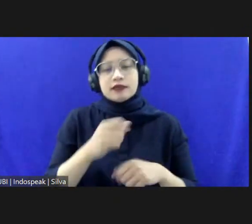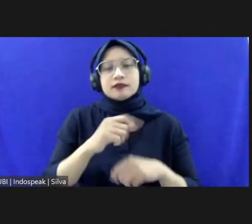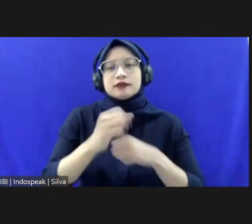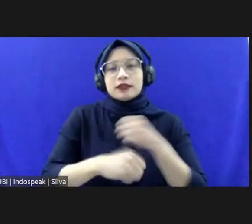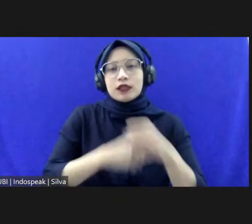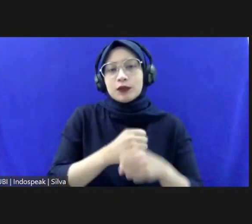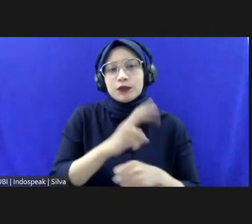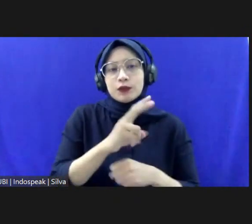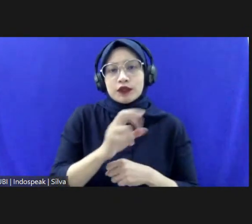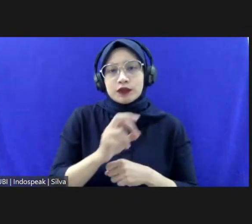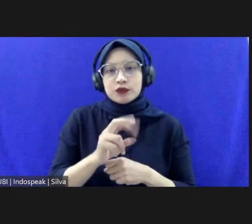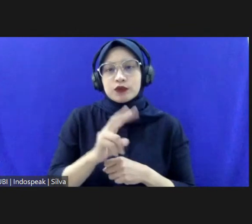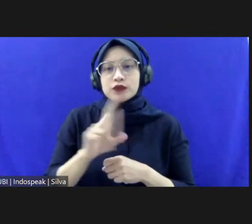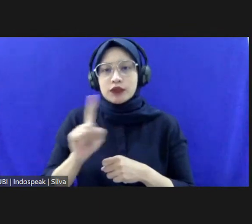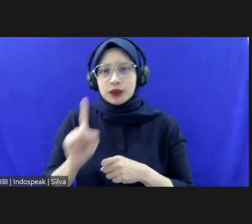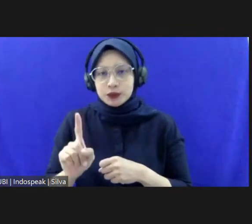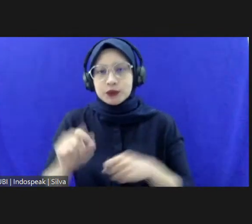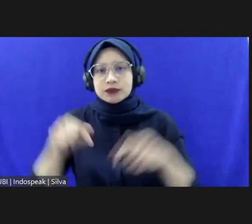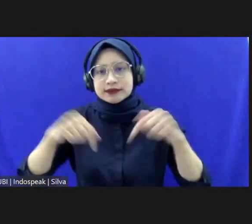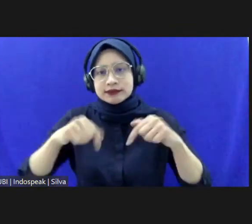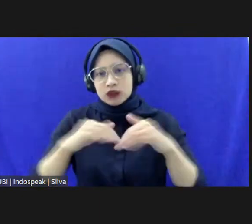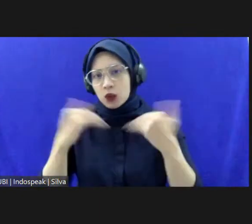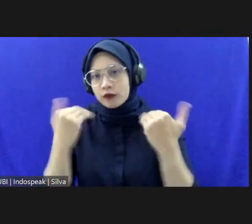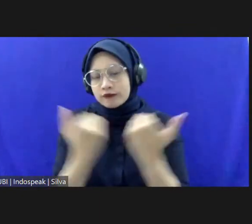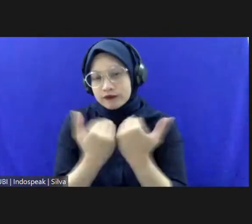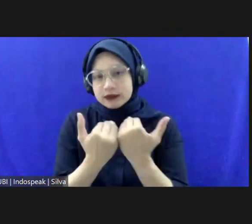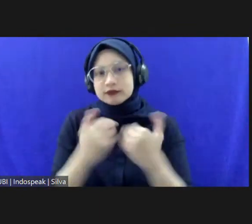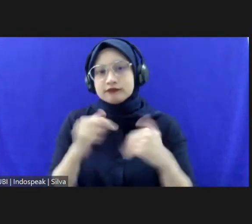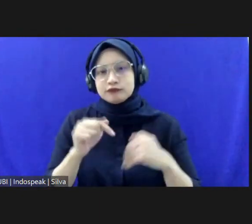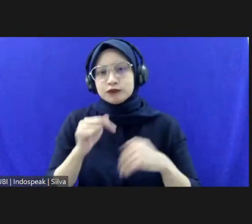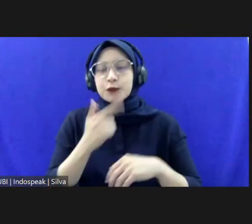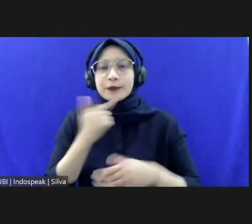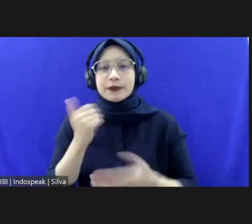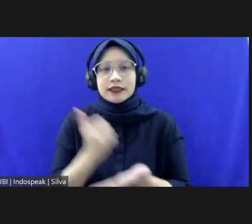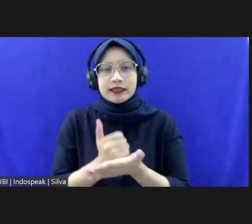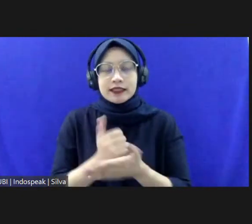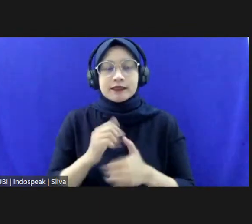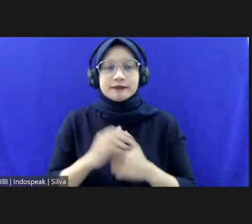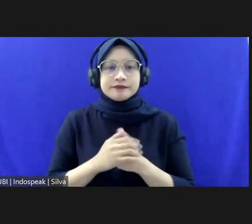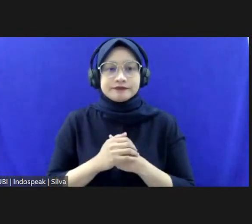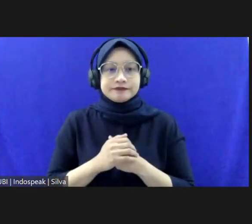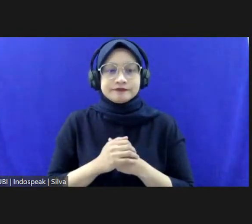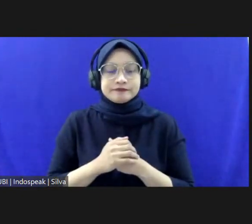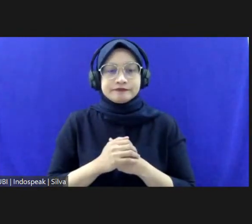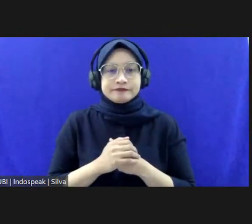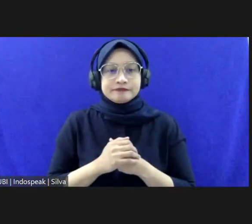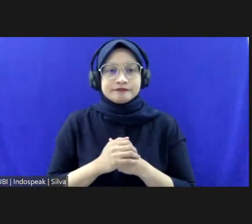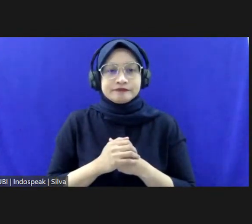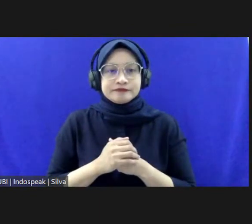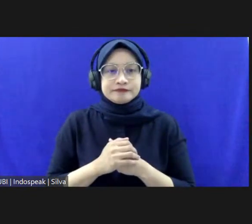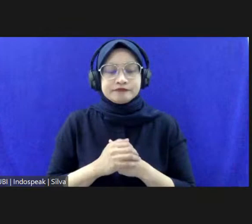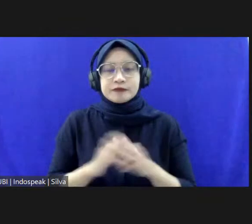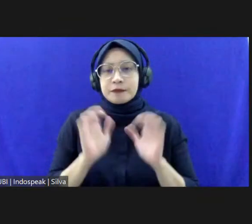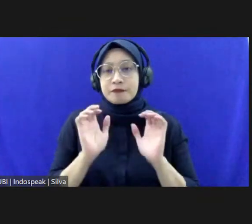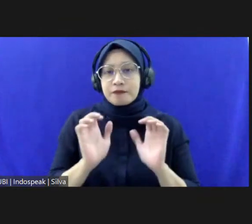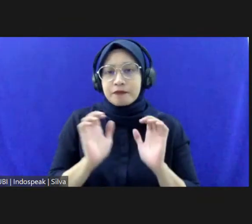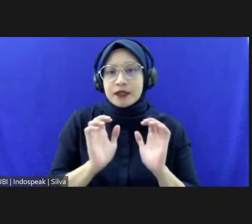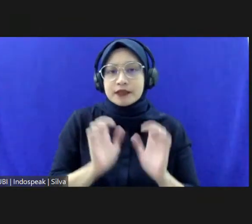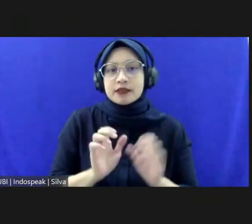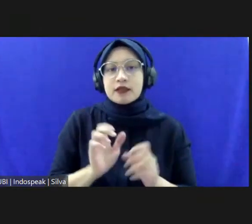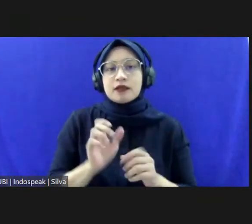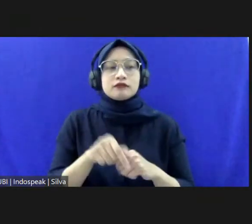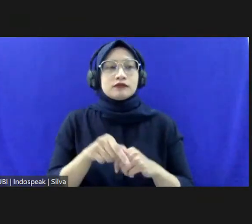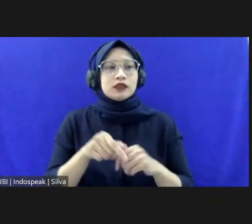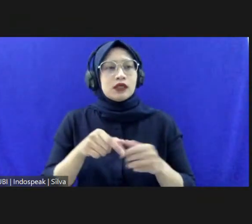and relevant event. We have seen the pandemic unveil vulnerabilities, particularly in